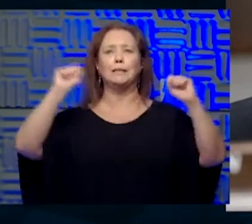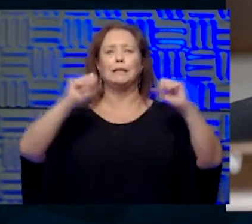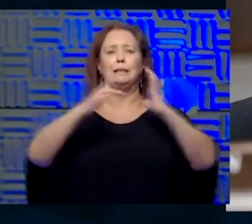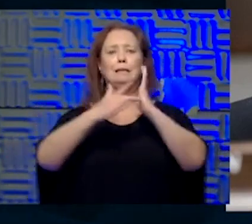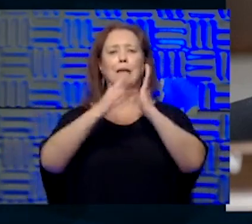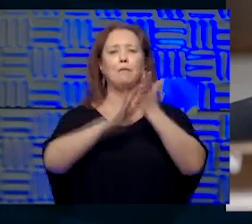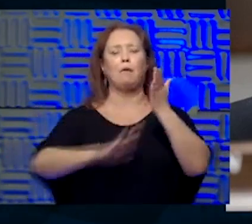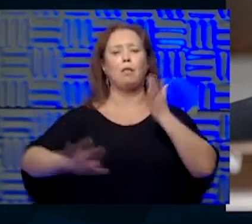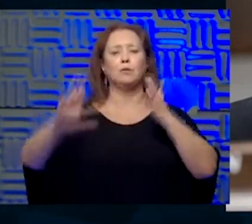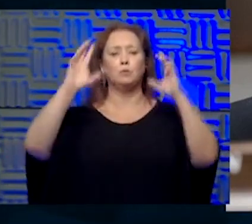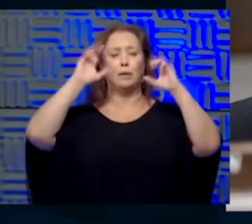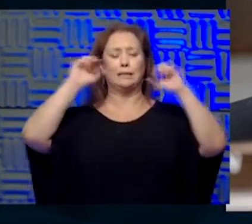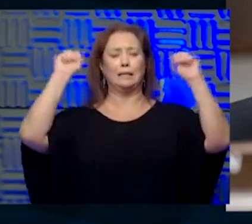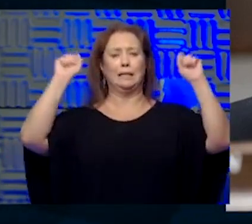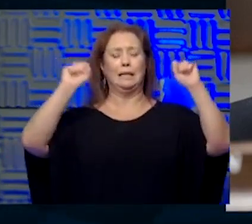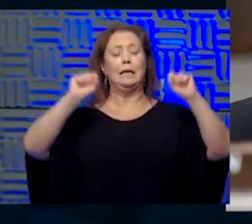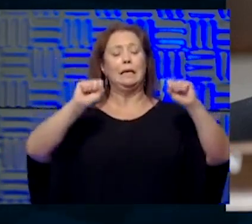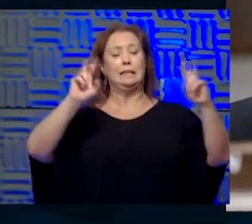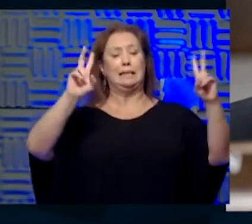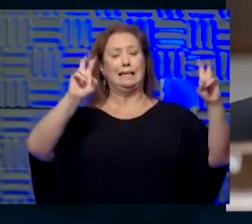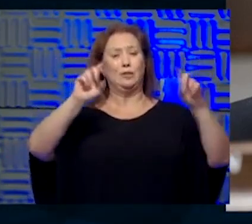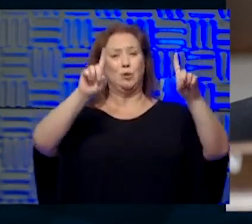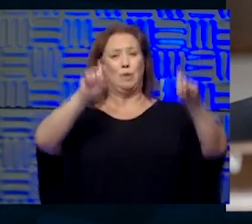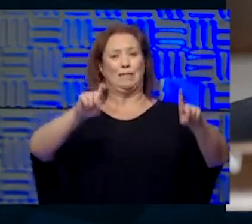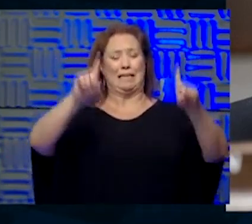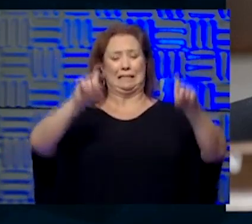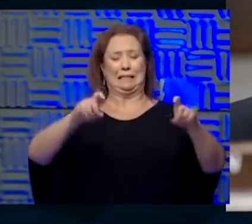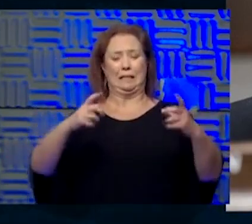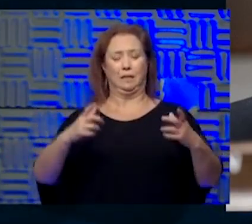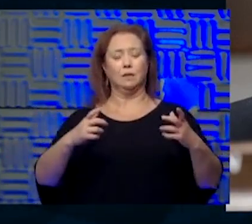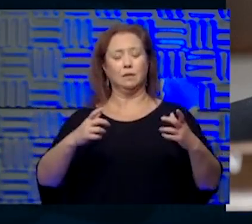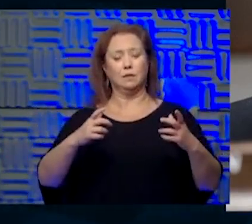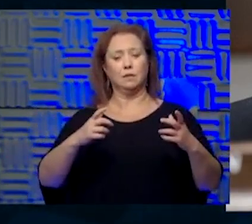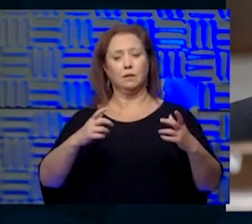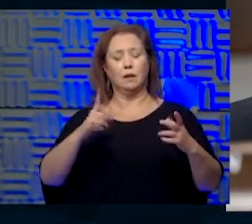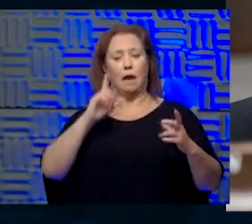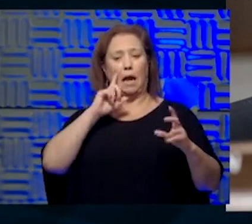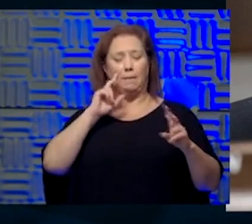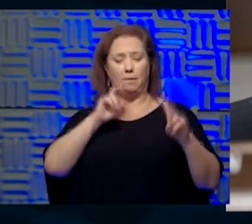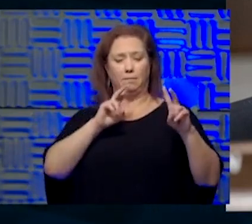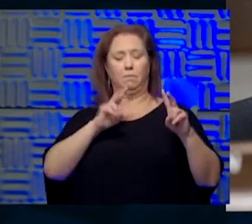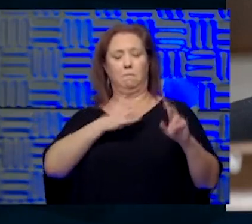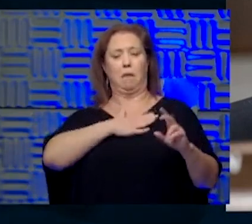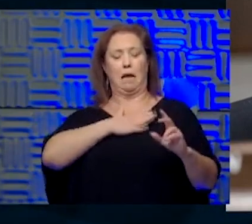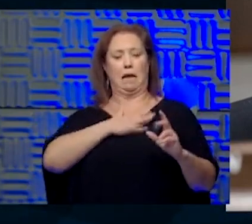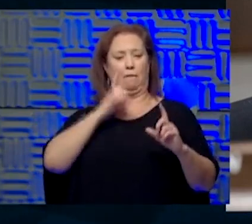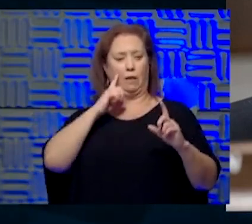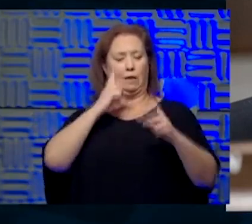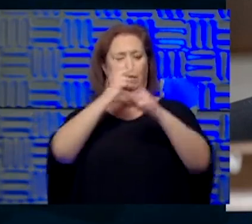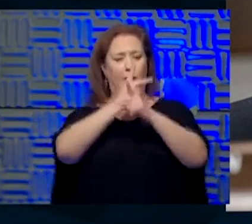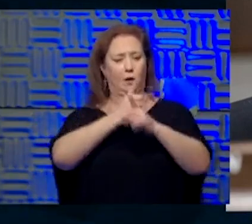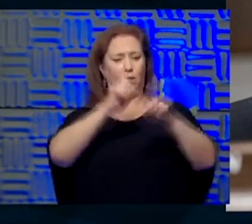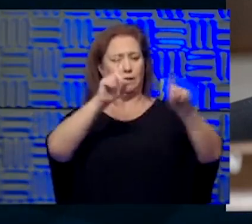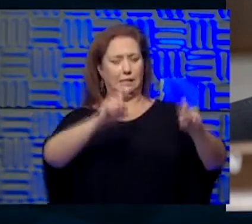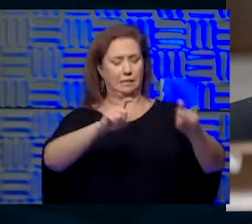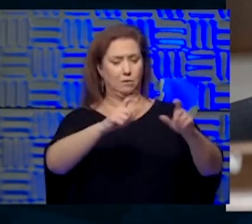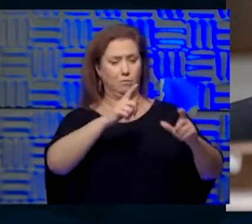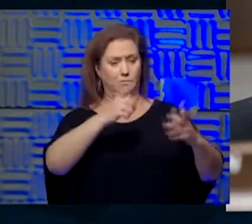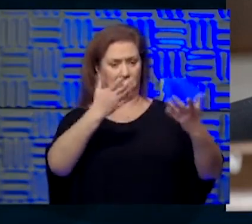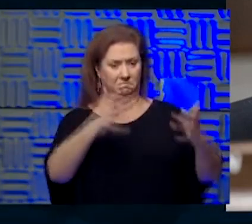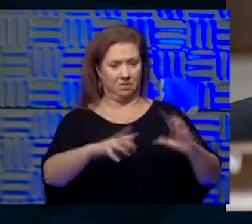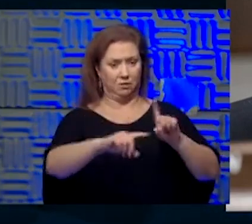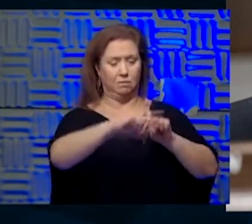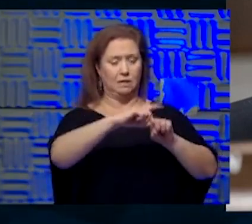and this issue of testing. I'm of the view that if we can figure out by testing who is positive, we